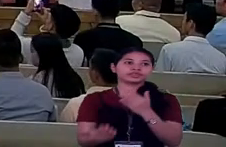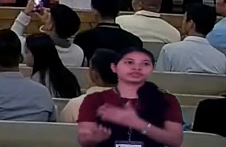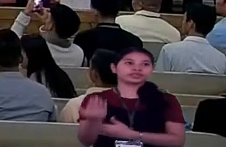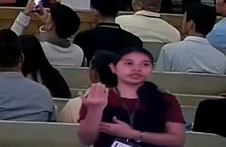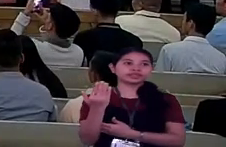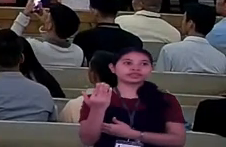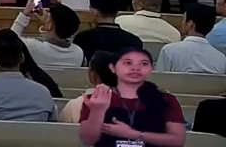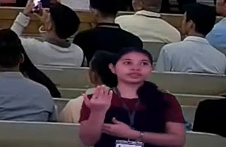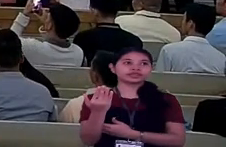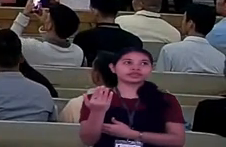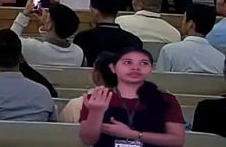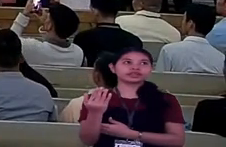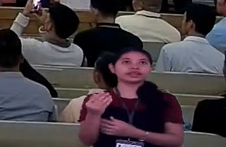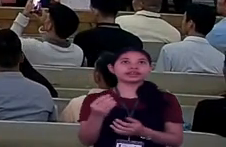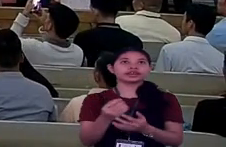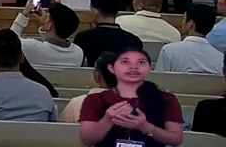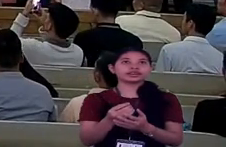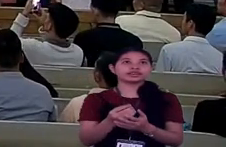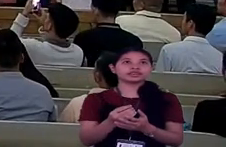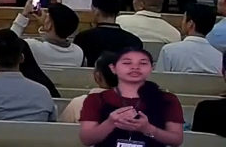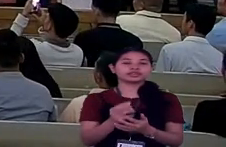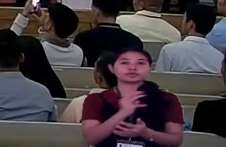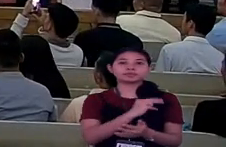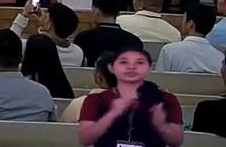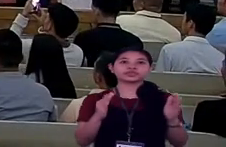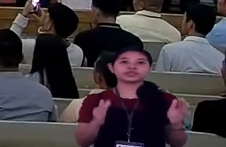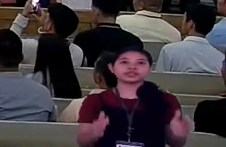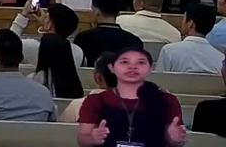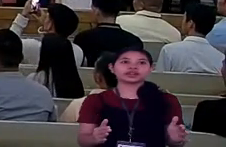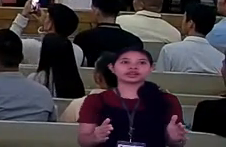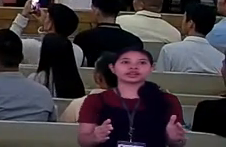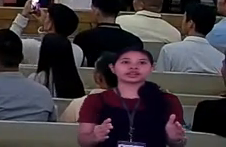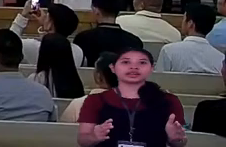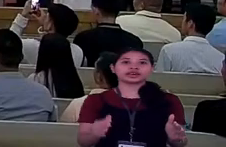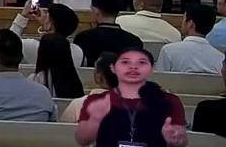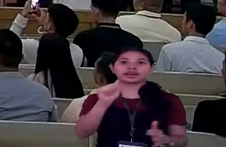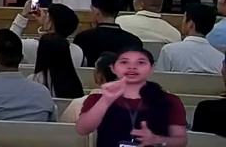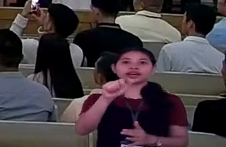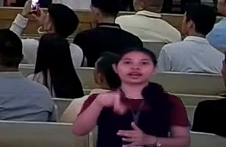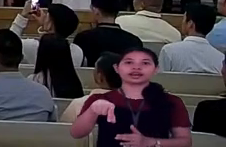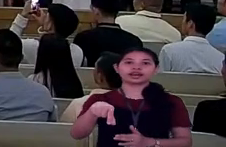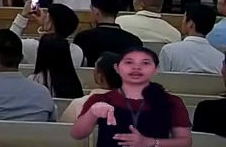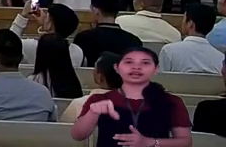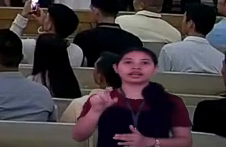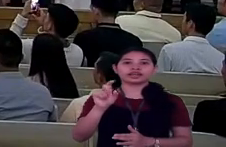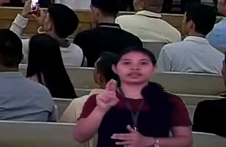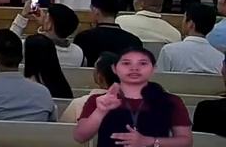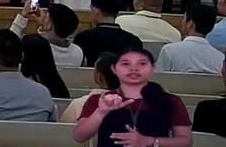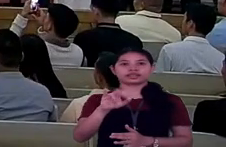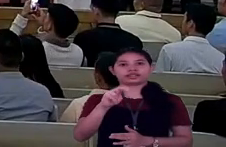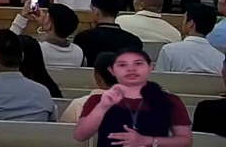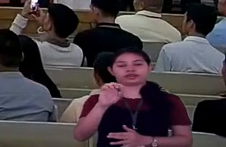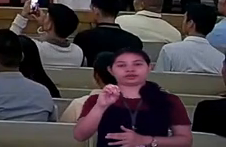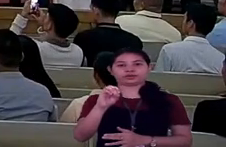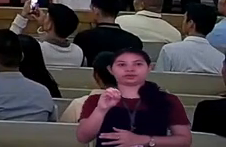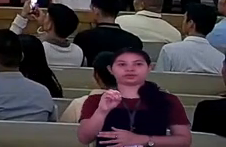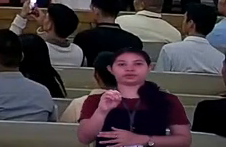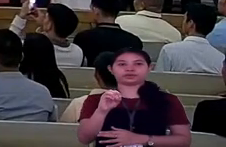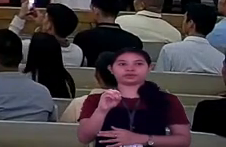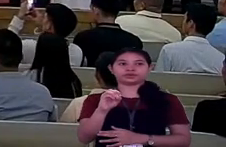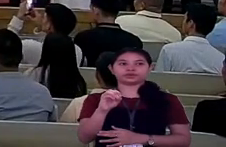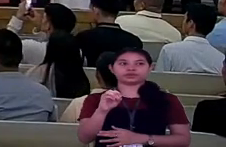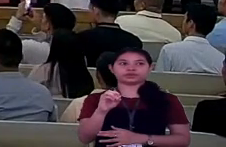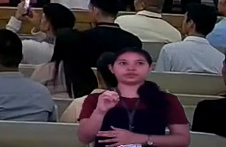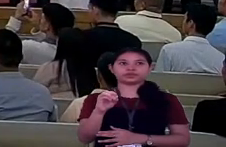morning, pastors. My name is Roslyn Bautista Aquino, and I am your missionary helper to Taiwan. My sending church is Community